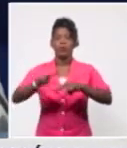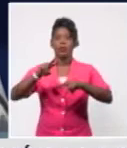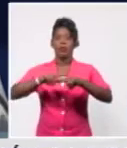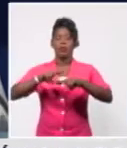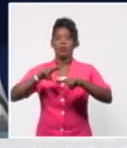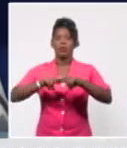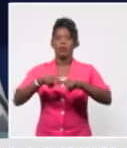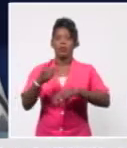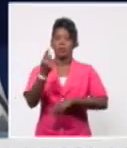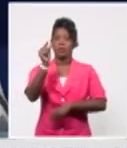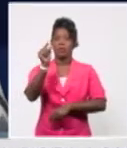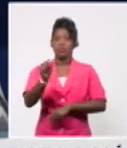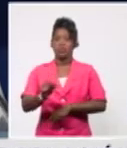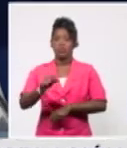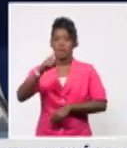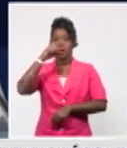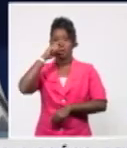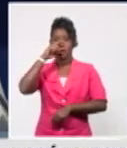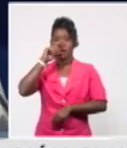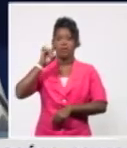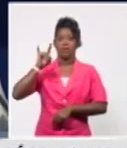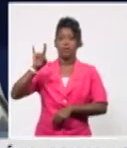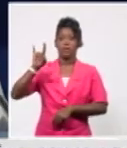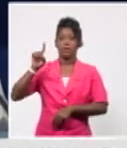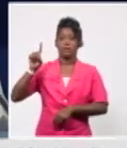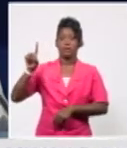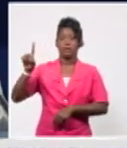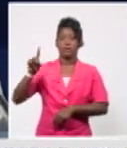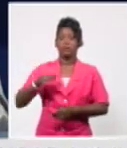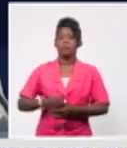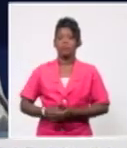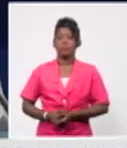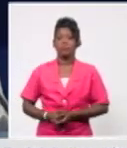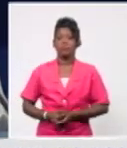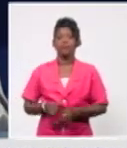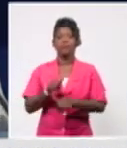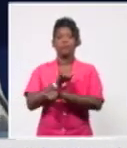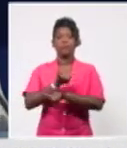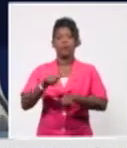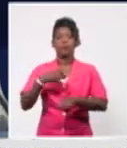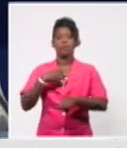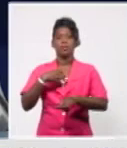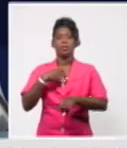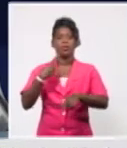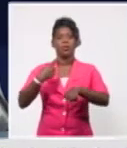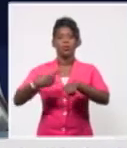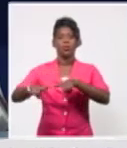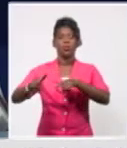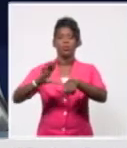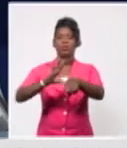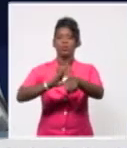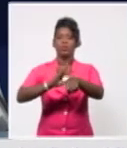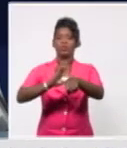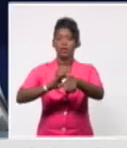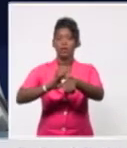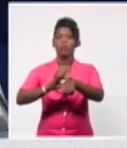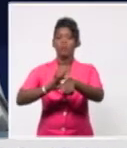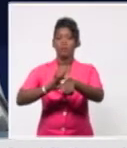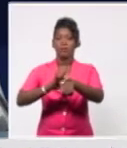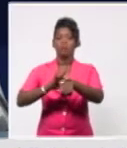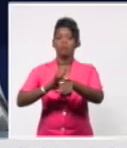Again, we offer our condolences to the family and friends of the deceased.